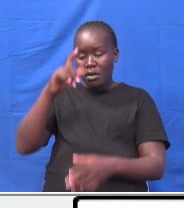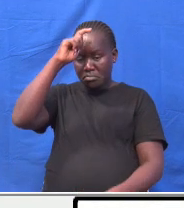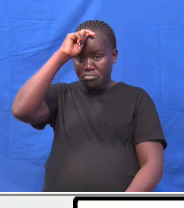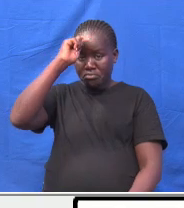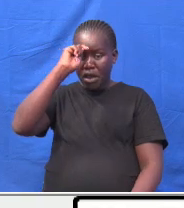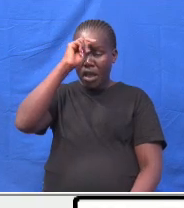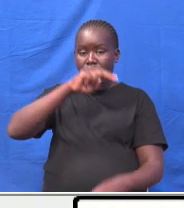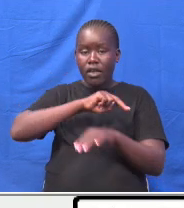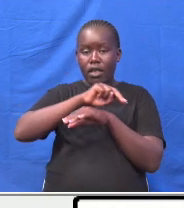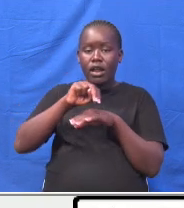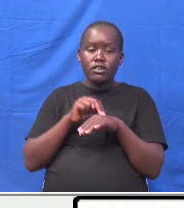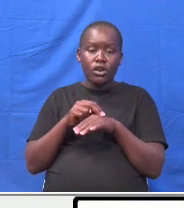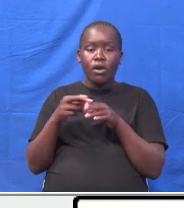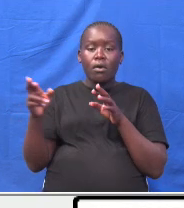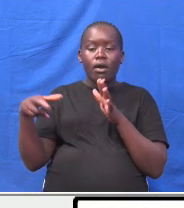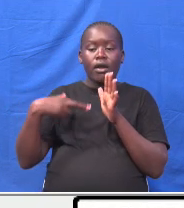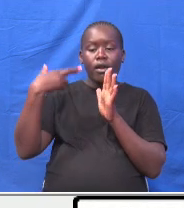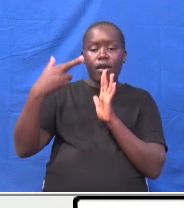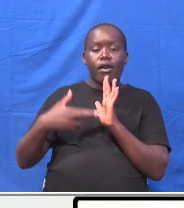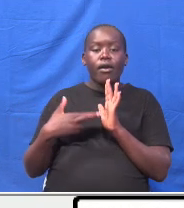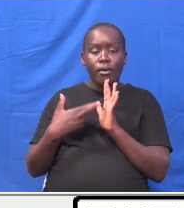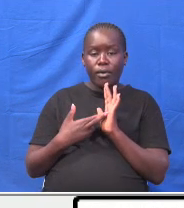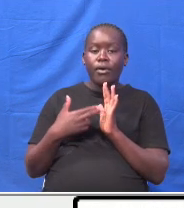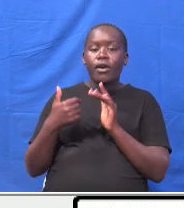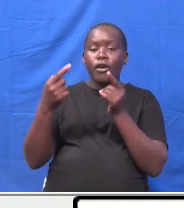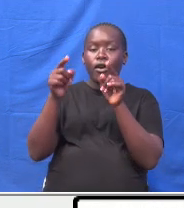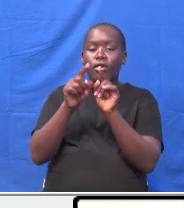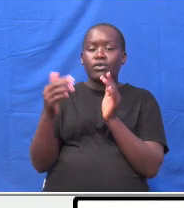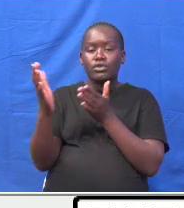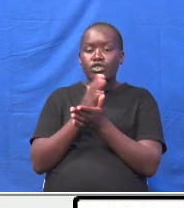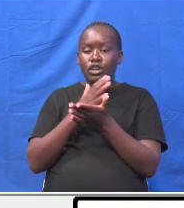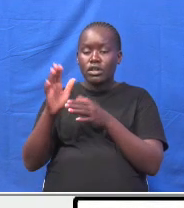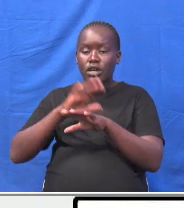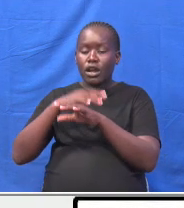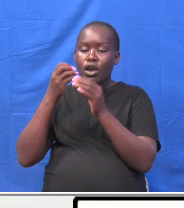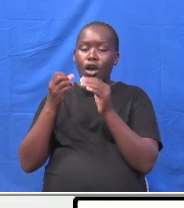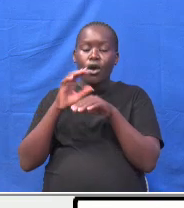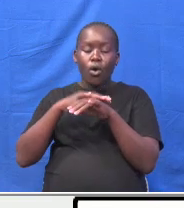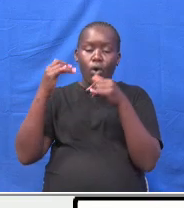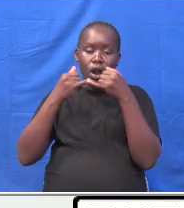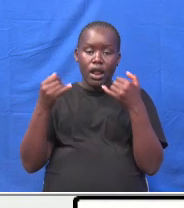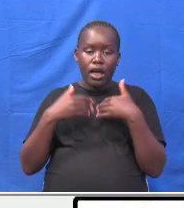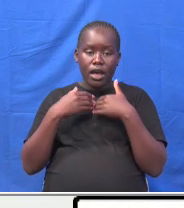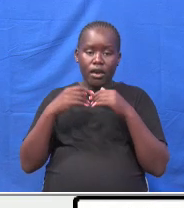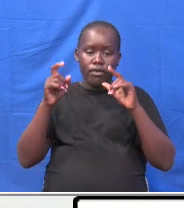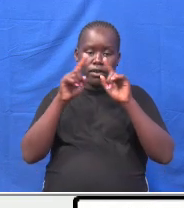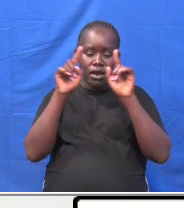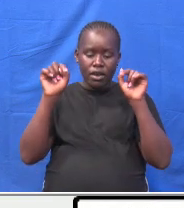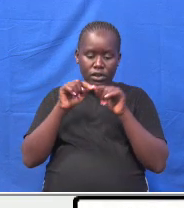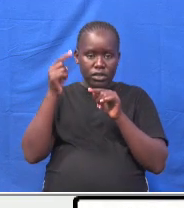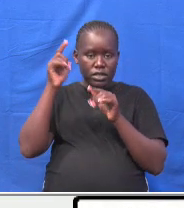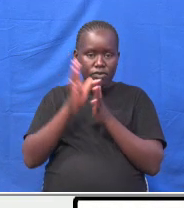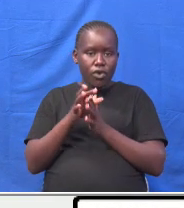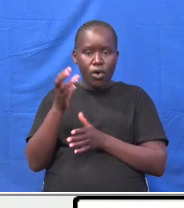national colors, recording protest chants and sharing them online, and bringing placards with messages for President William